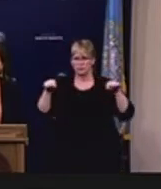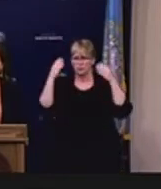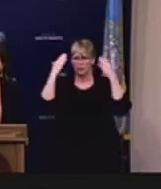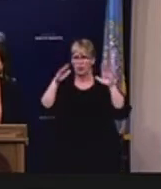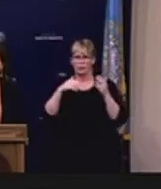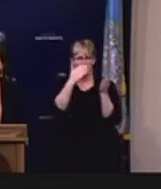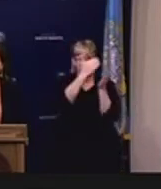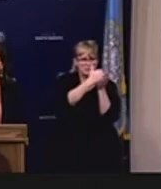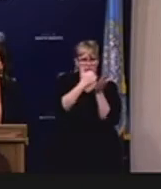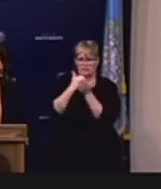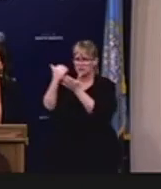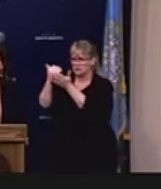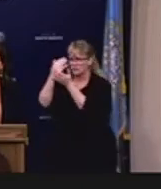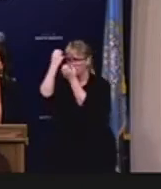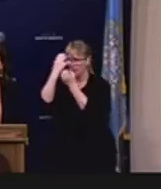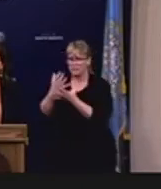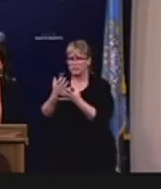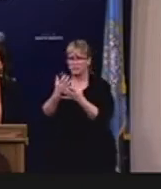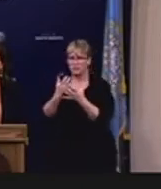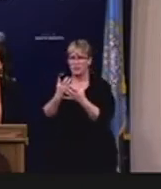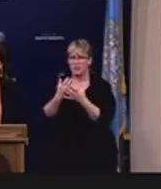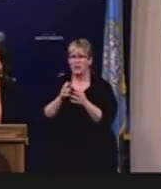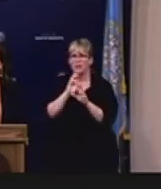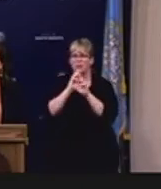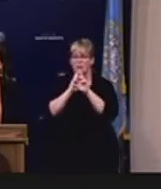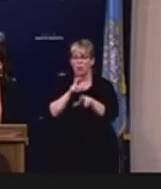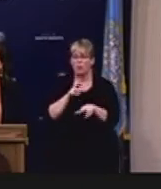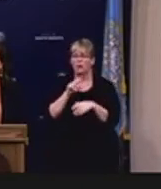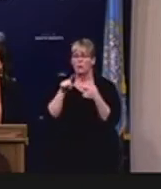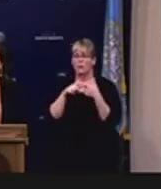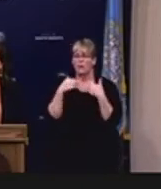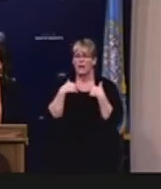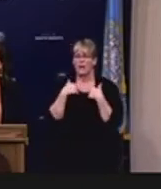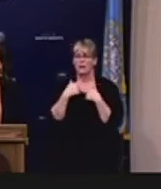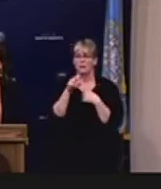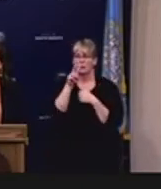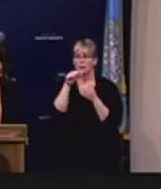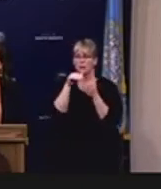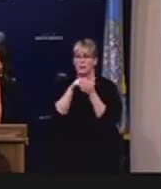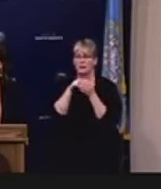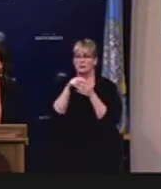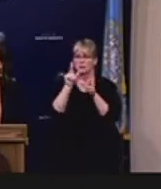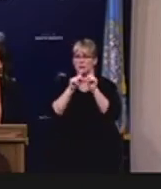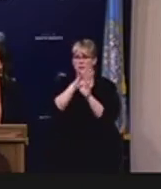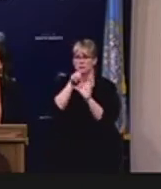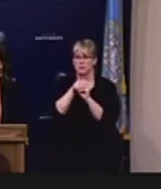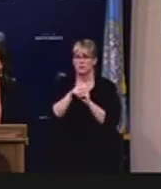data and then report out once we have the 2,000 participants.